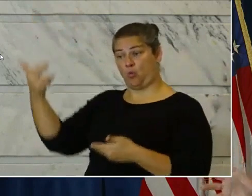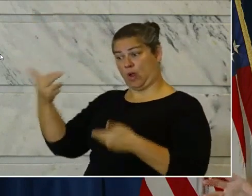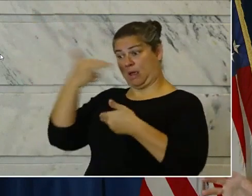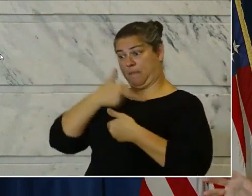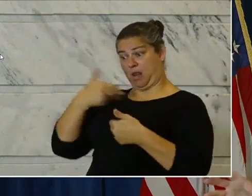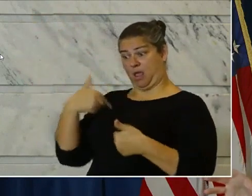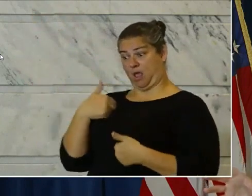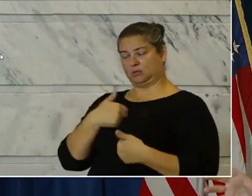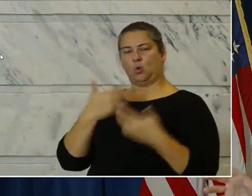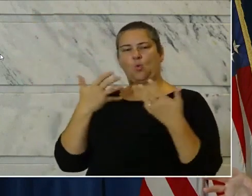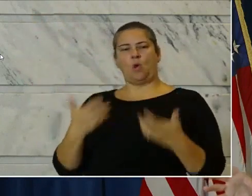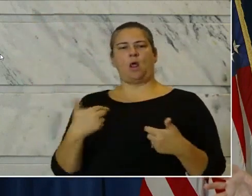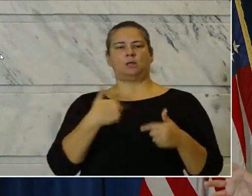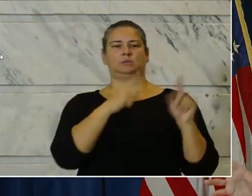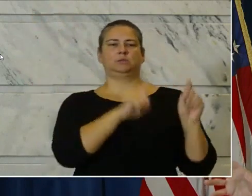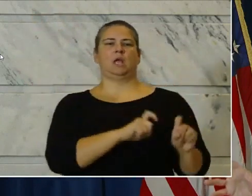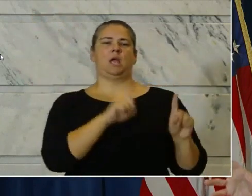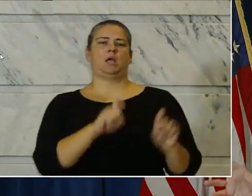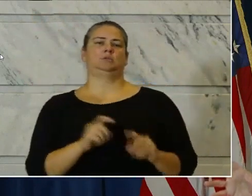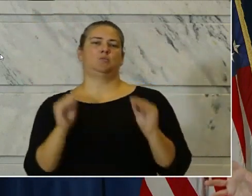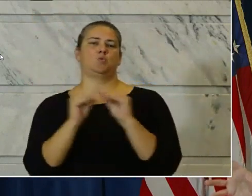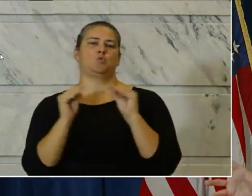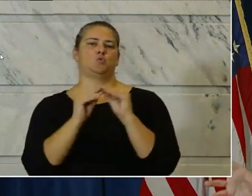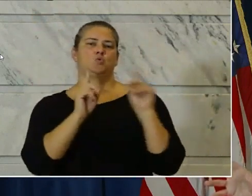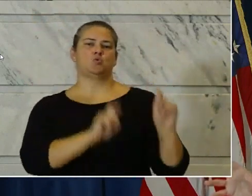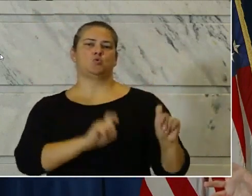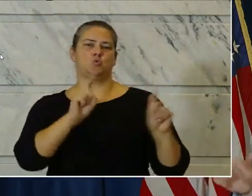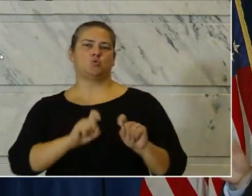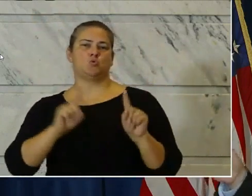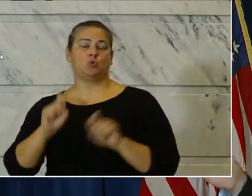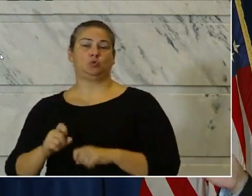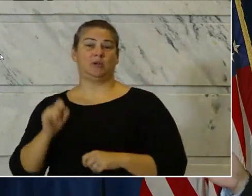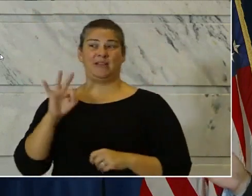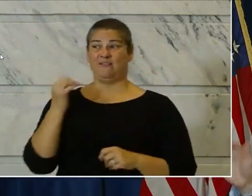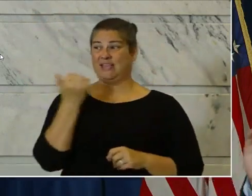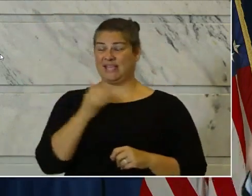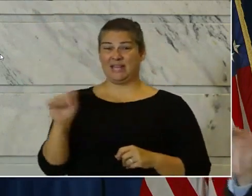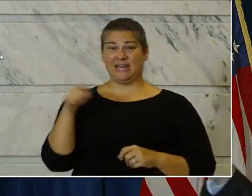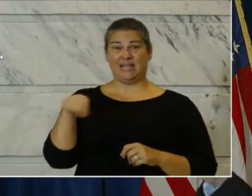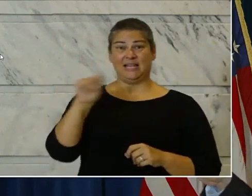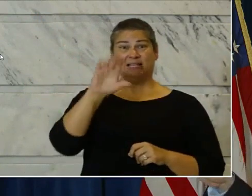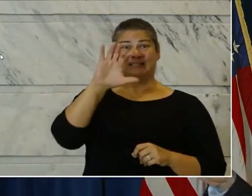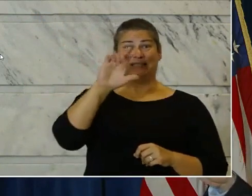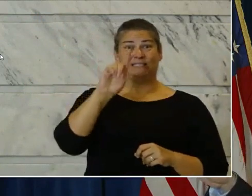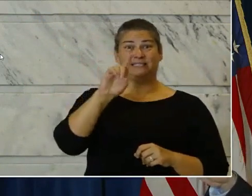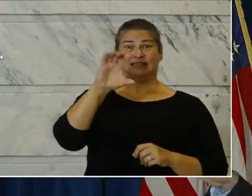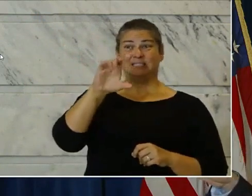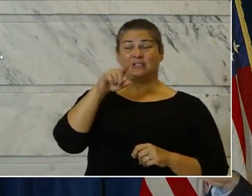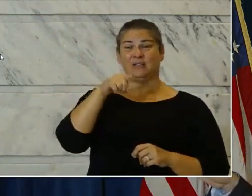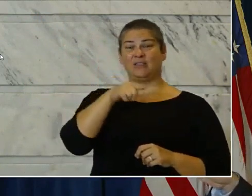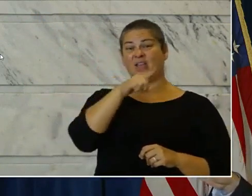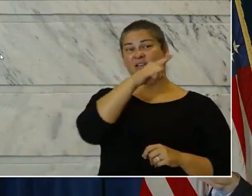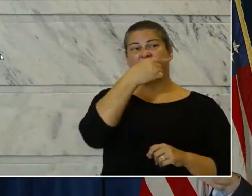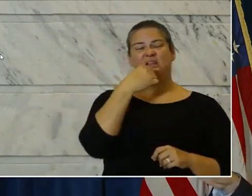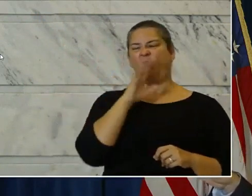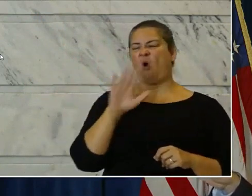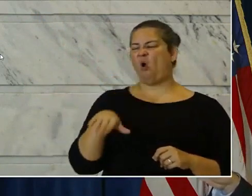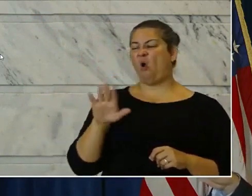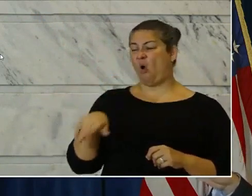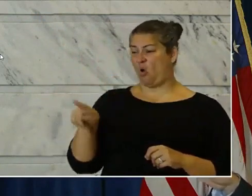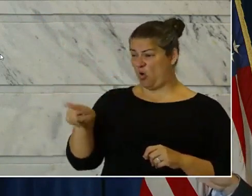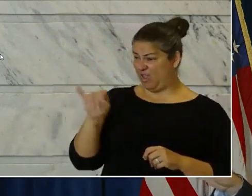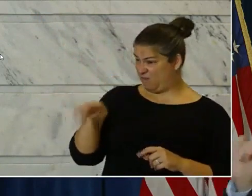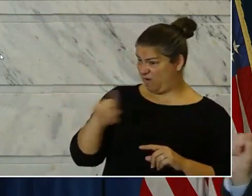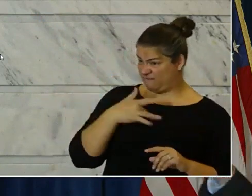test more people. So any lingering doubts about the CDC suggesting that asymptomatic people